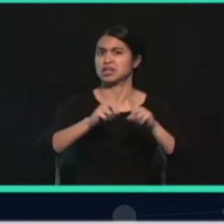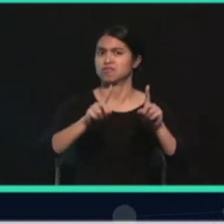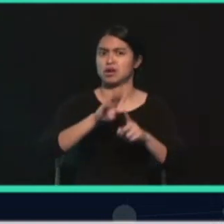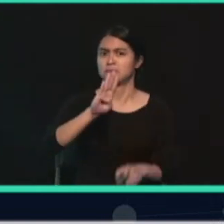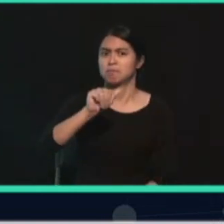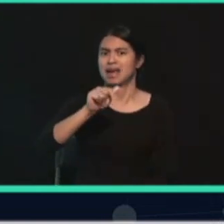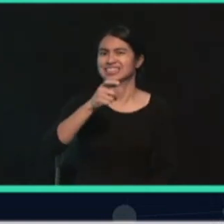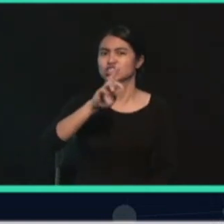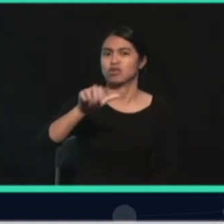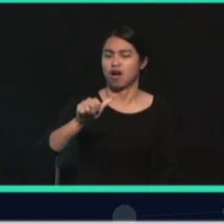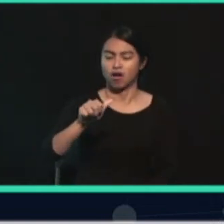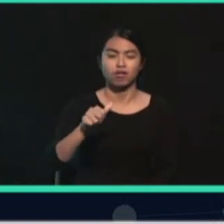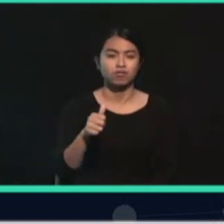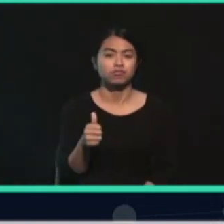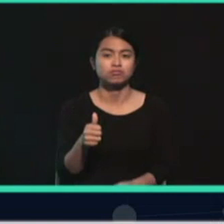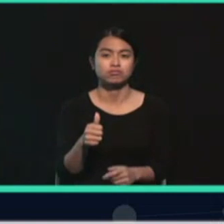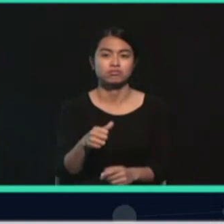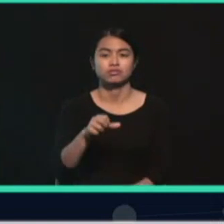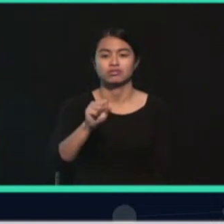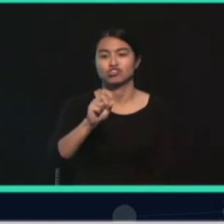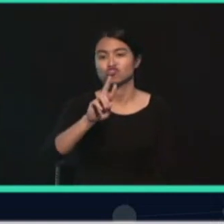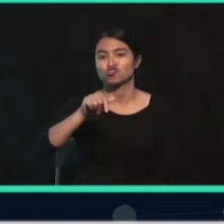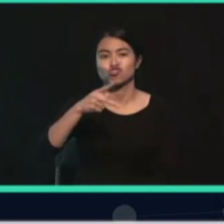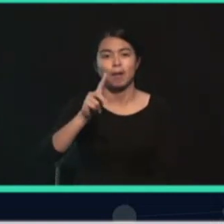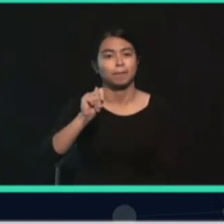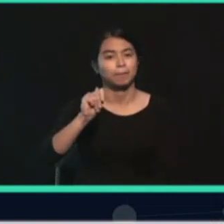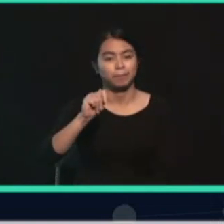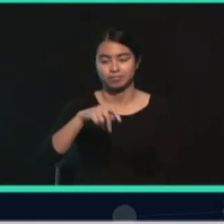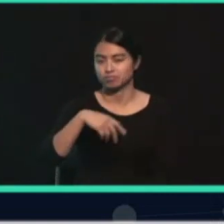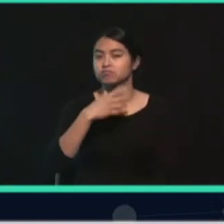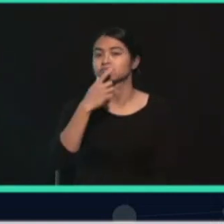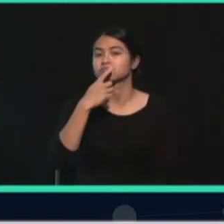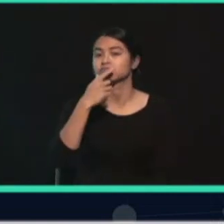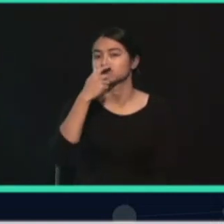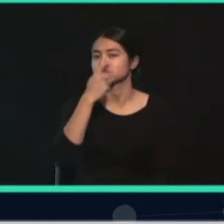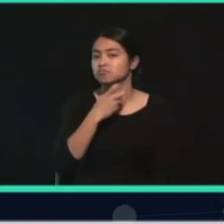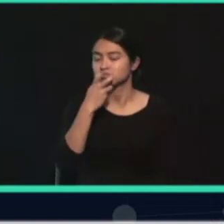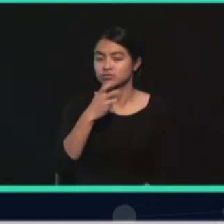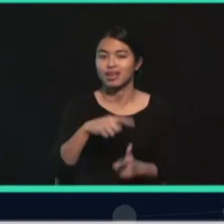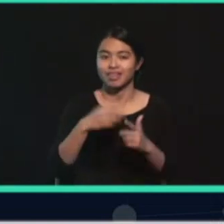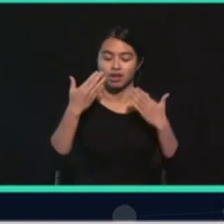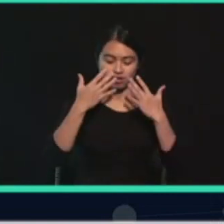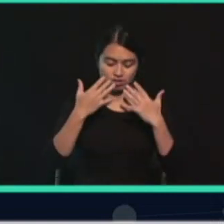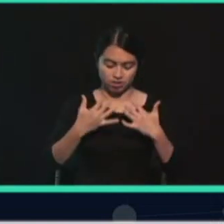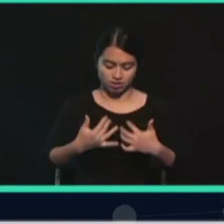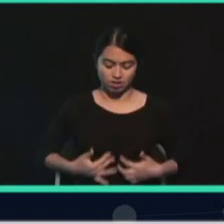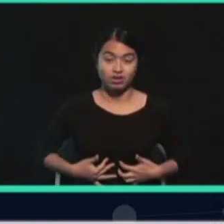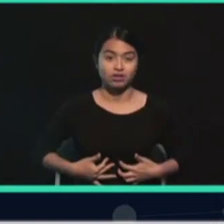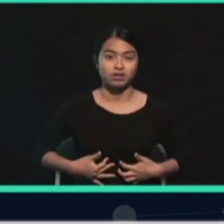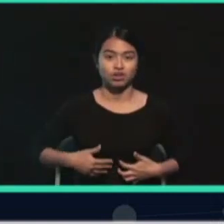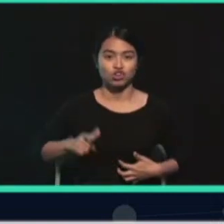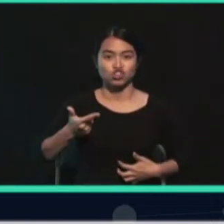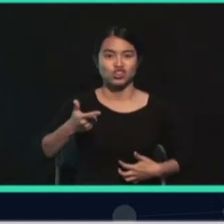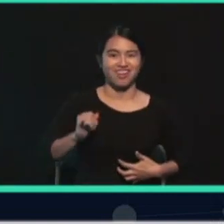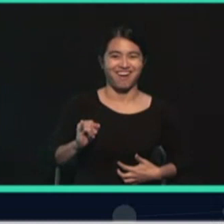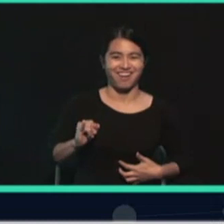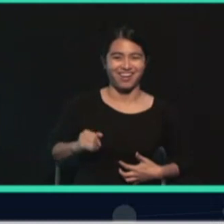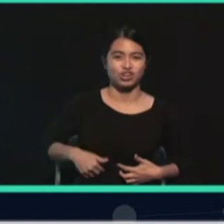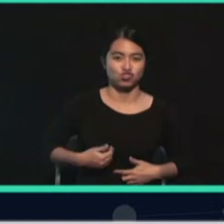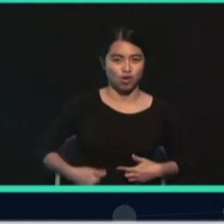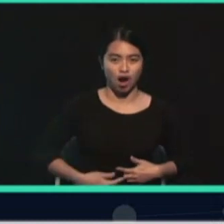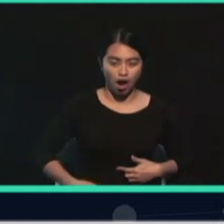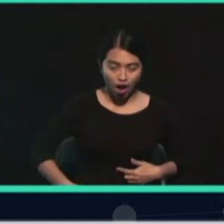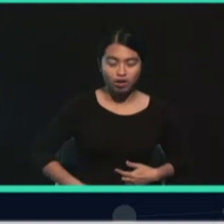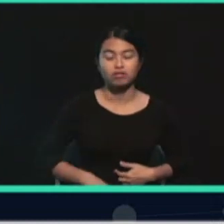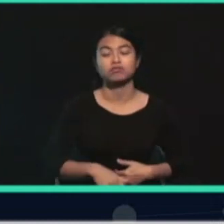bacteria, mostly Streptococcus. And then you add the GI tract. You're starting with Helicobacter pylori in the stomach,